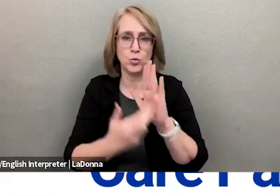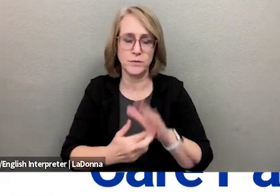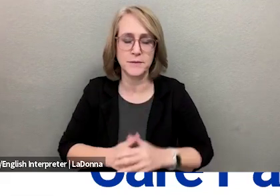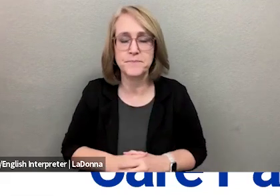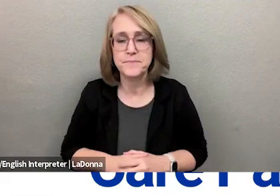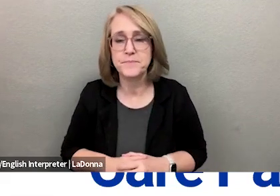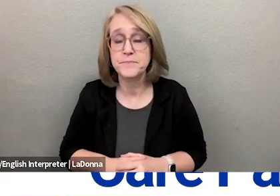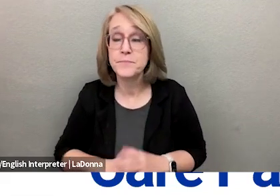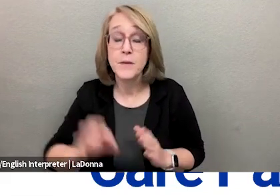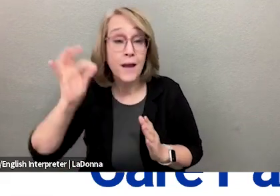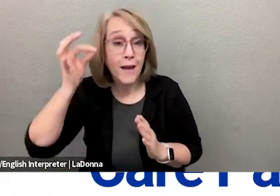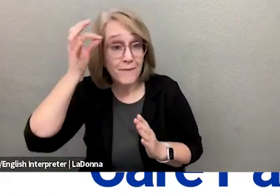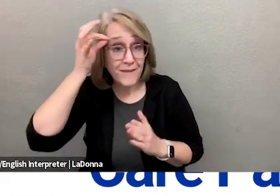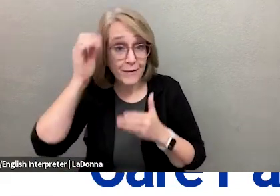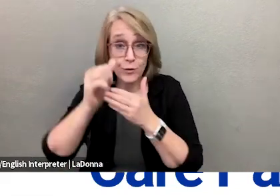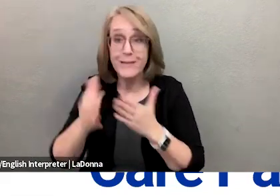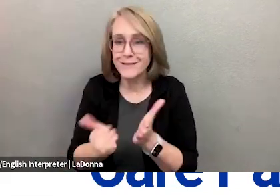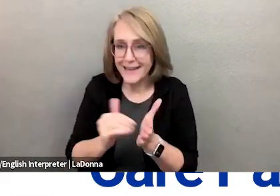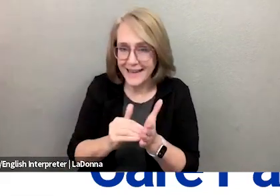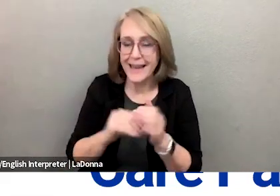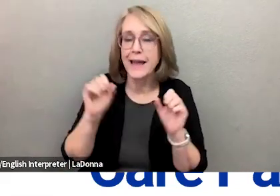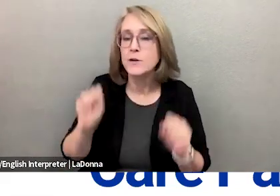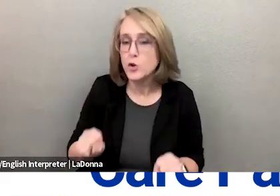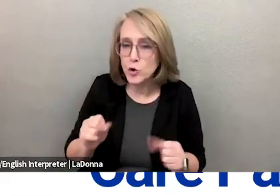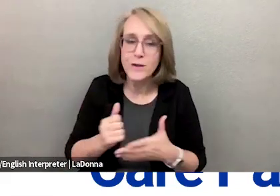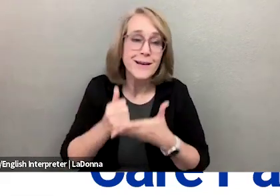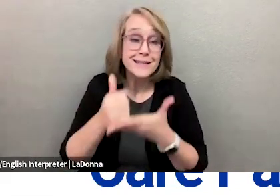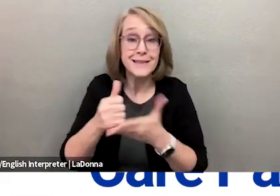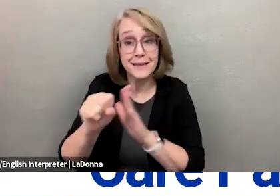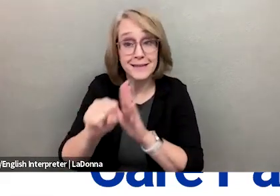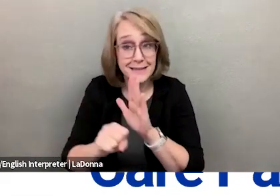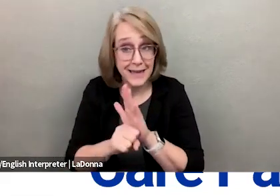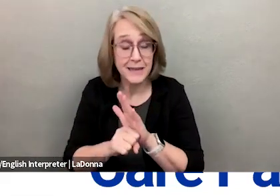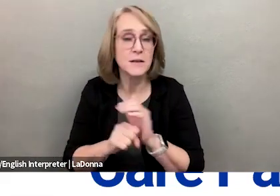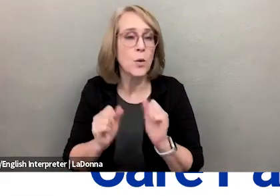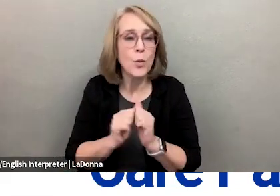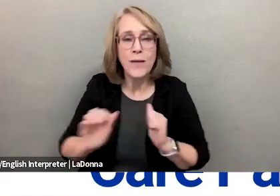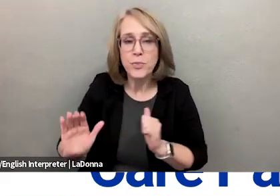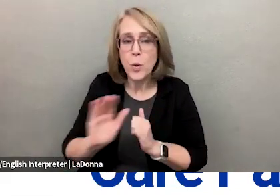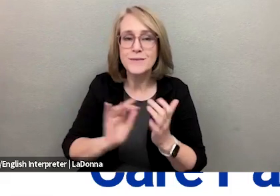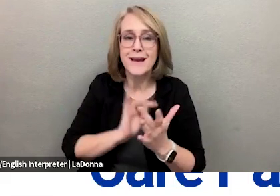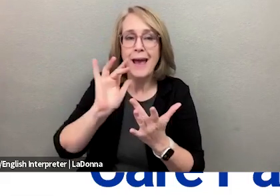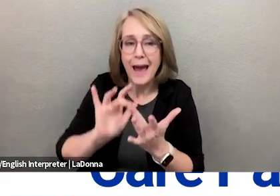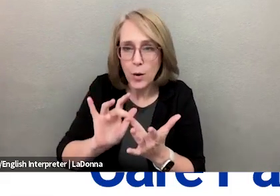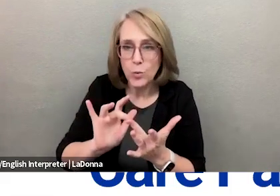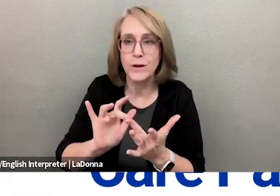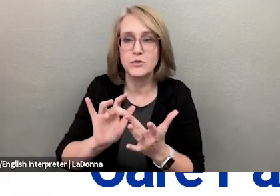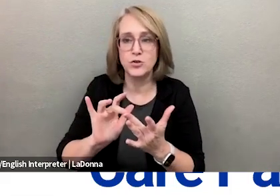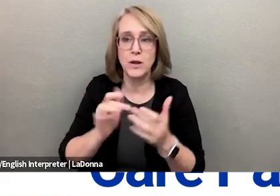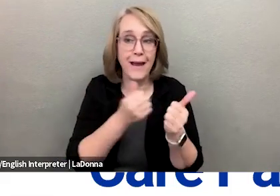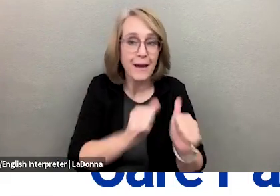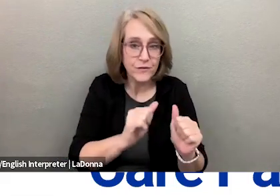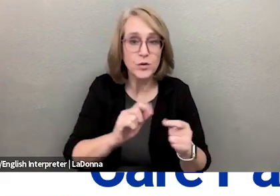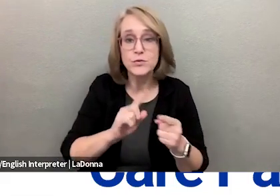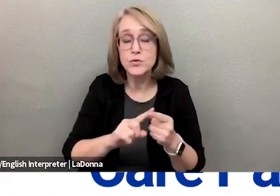Federal leaders could assist states in outreach efforts that increase awareness of self-directions. Not as many people who are eligible self-direction are